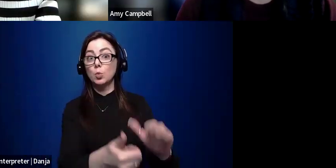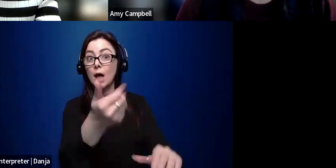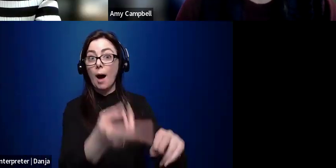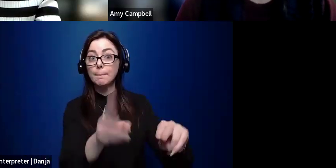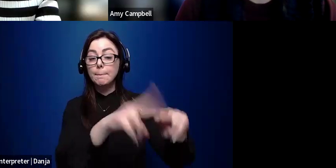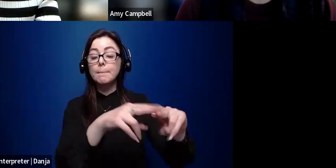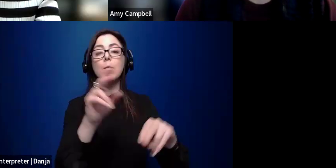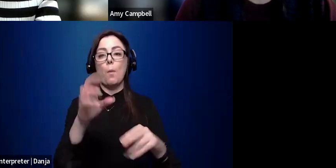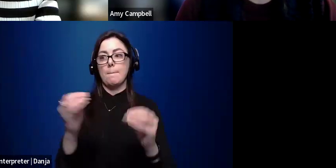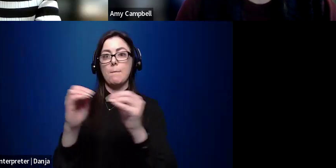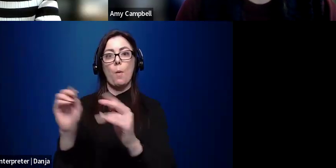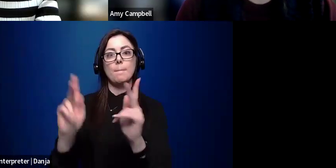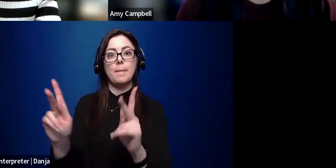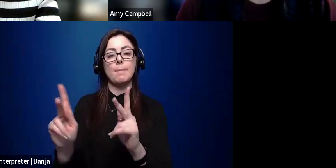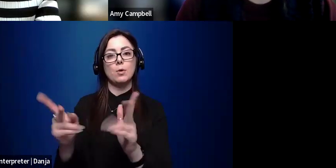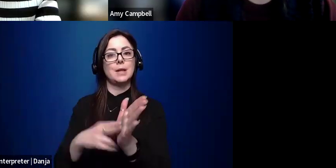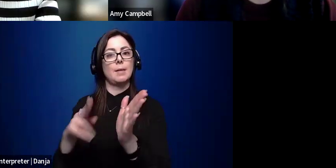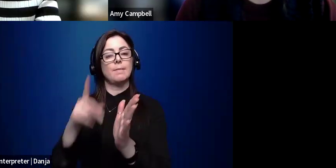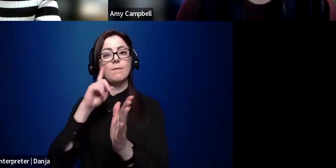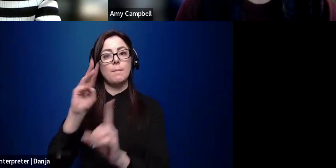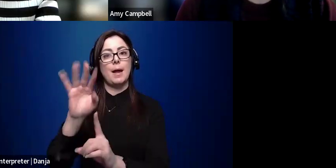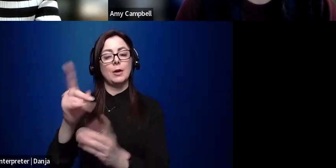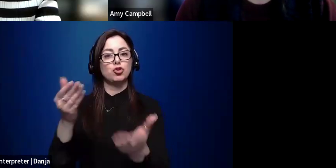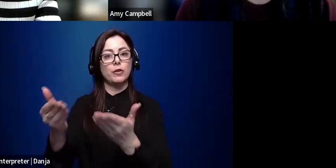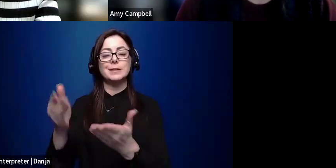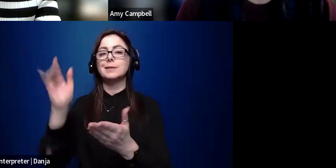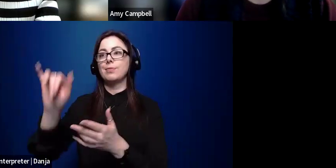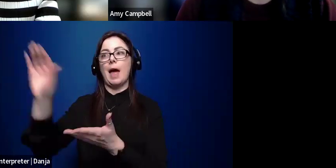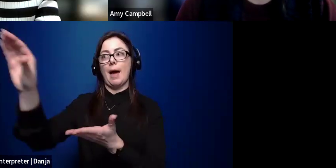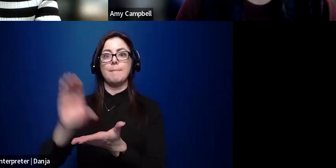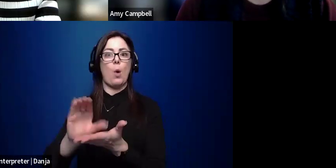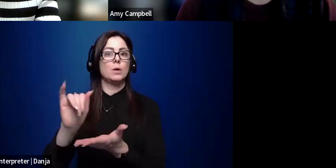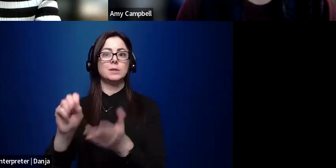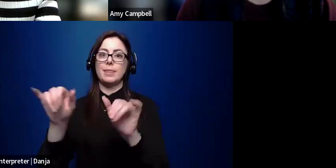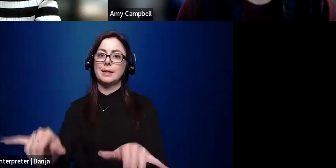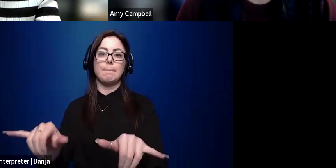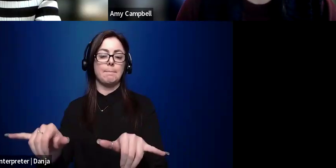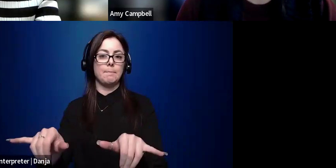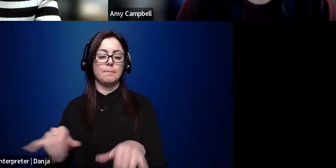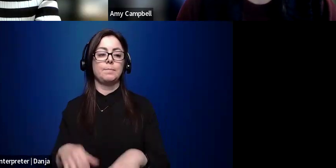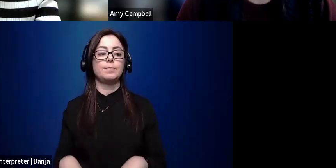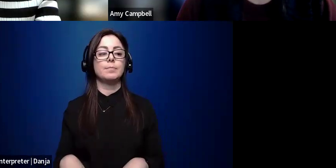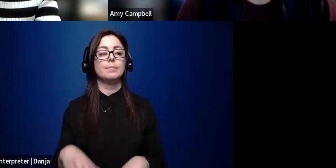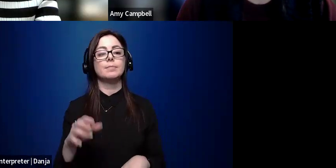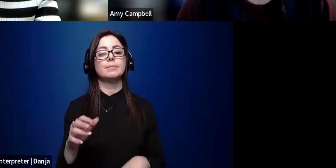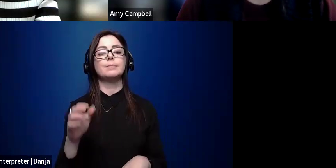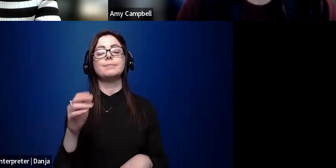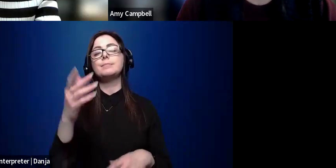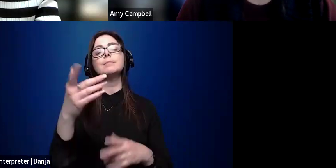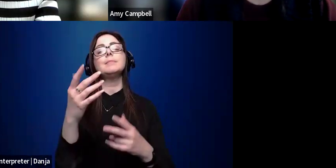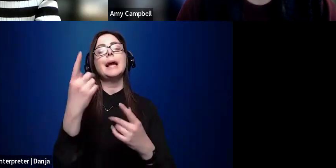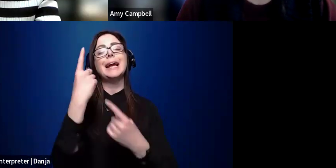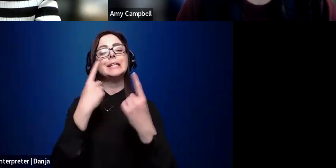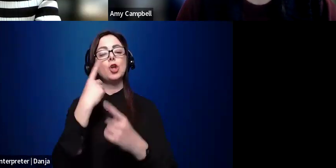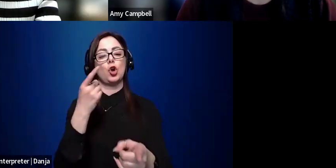So I think Carlin came up with this analogy. I think it's great. It's like a box. If you look at the block grant as a box